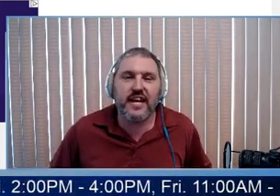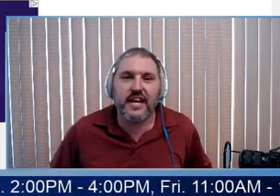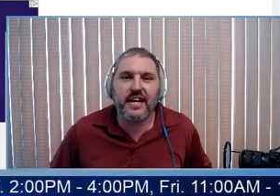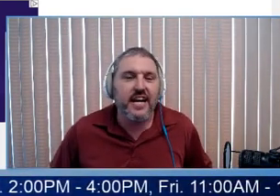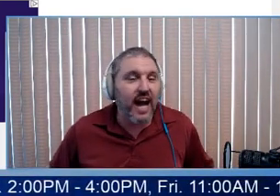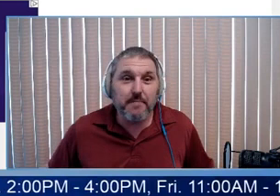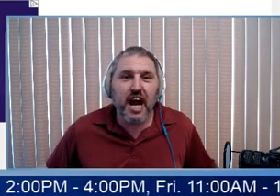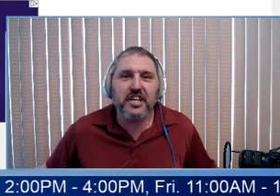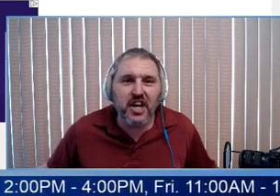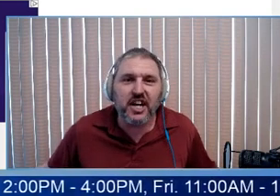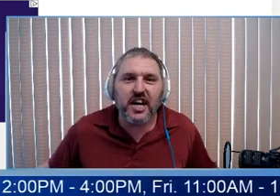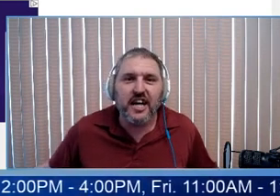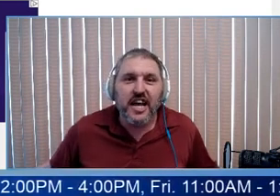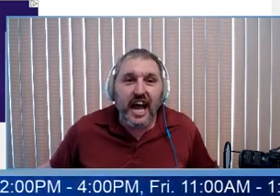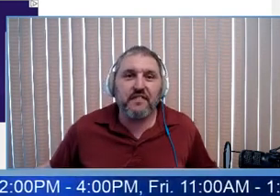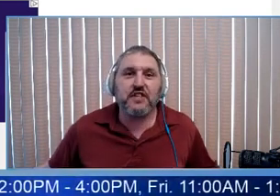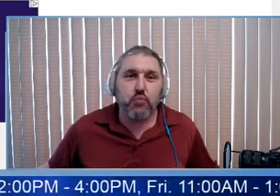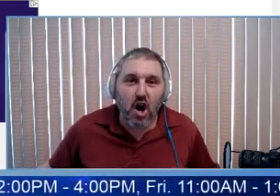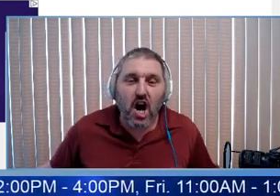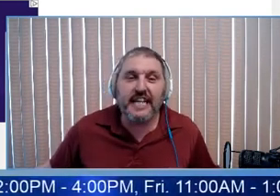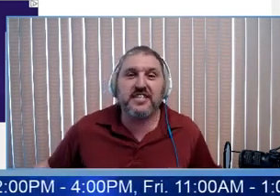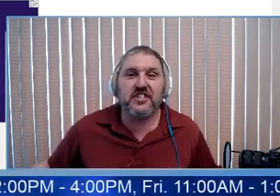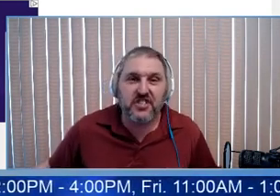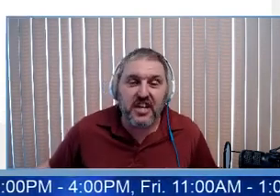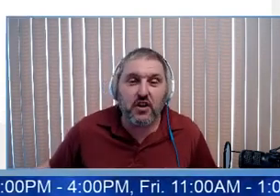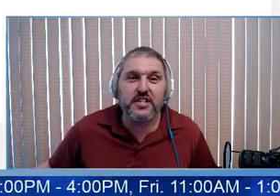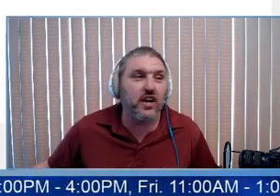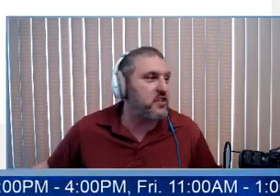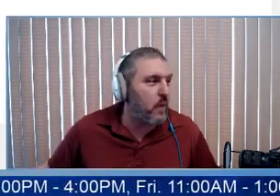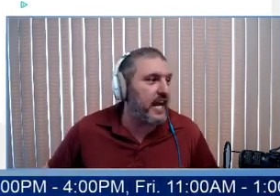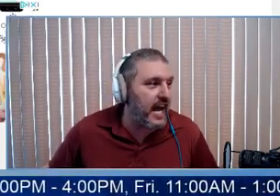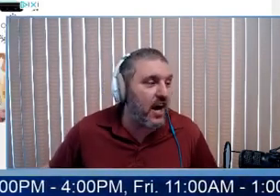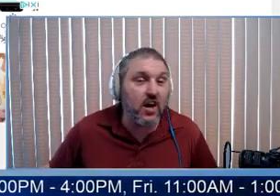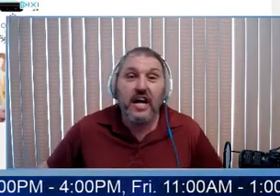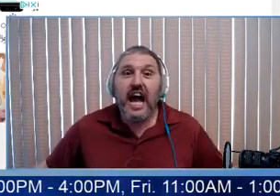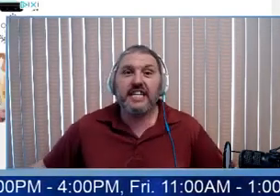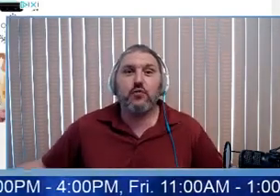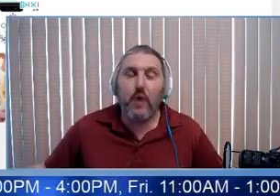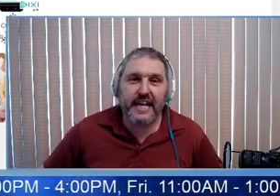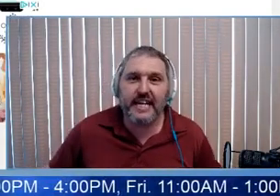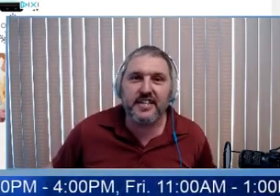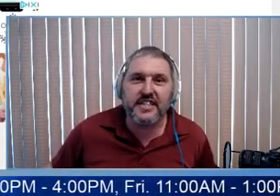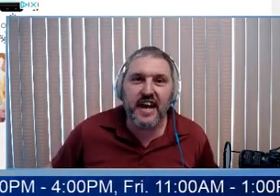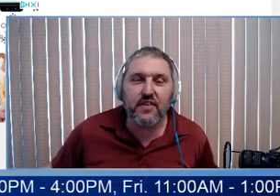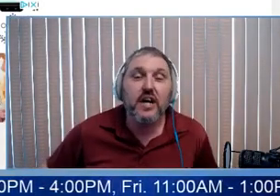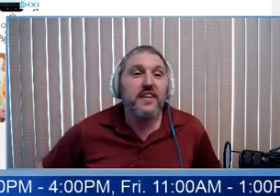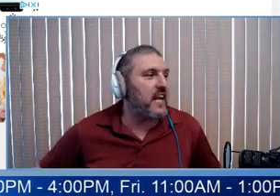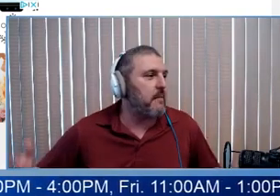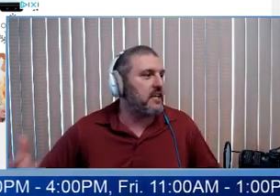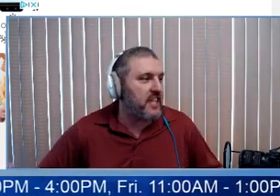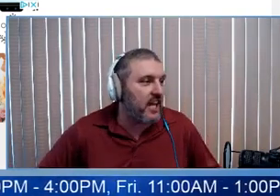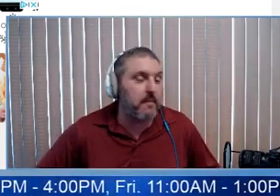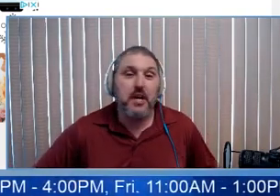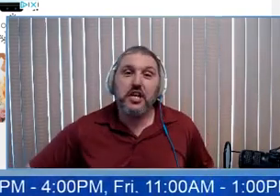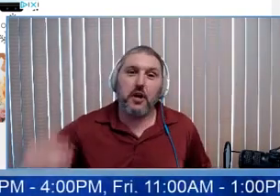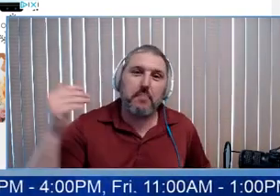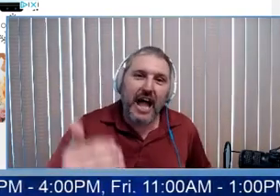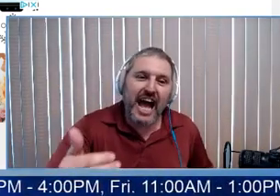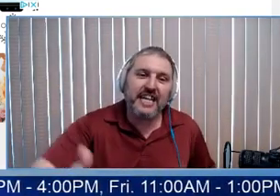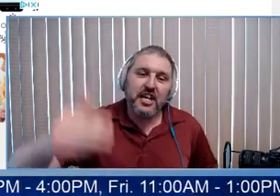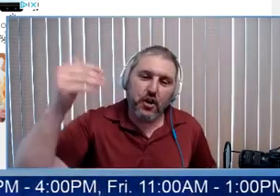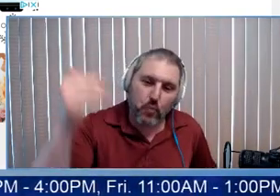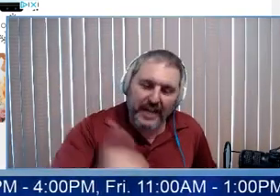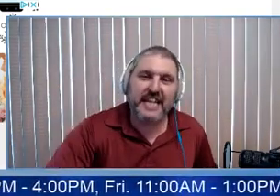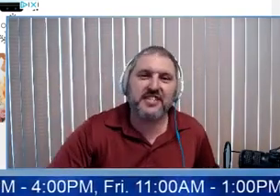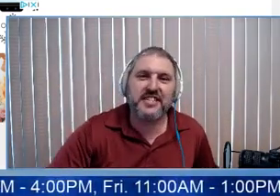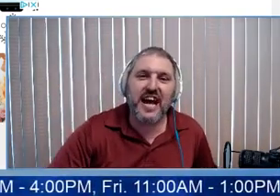what I say. I'm not gonna. And if he's wrong and he's a sinner and he's on his way to hell and he's wicked as the devil, then I'm going to tell him, you're